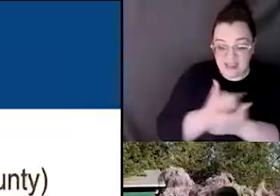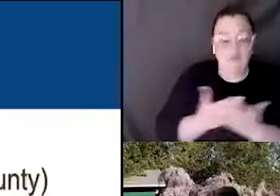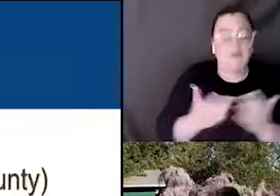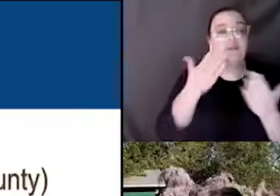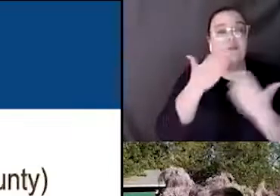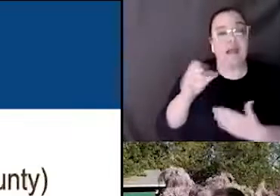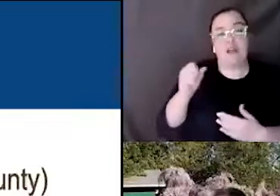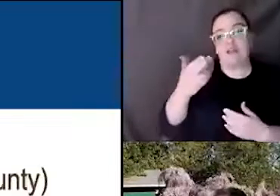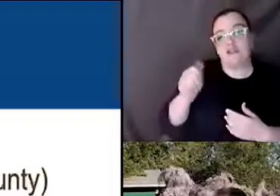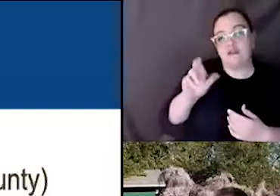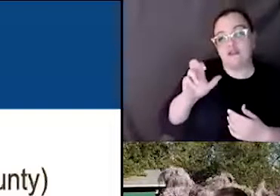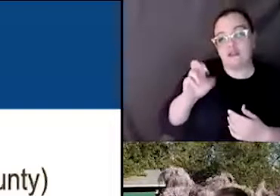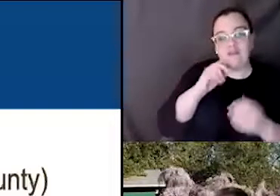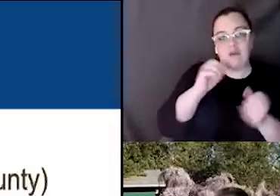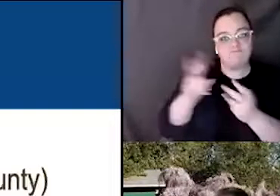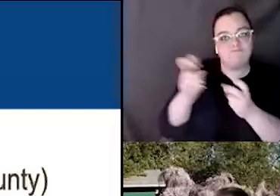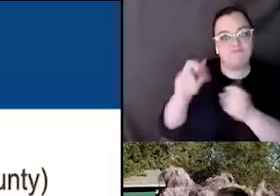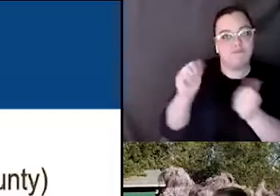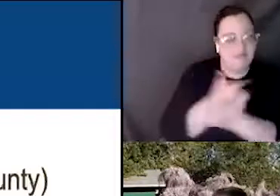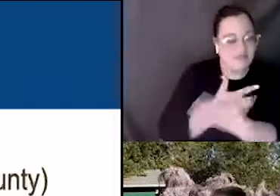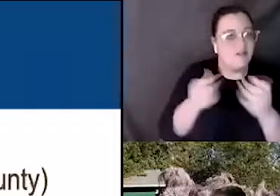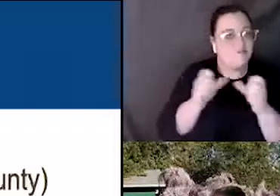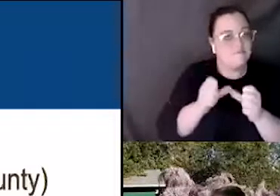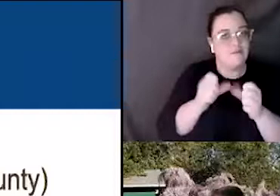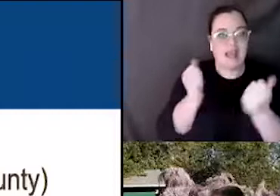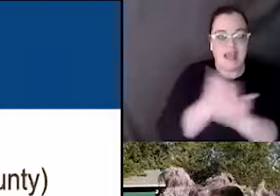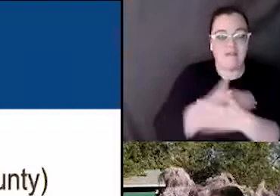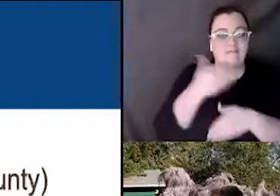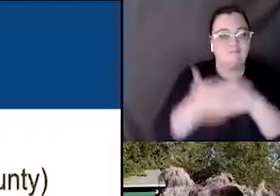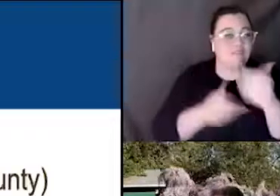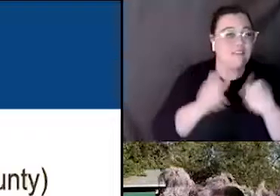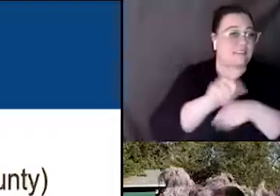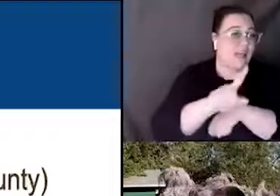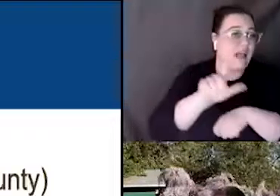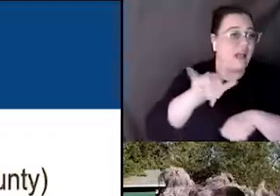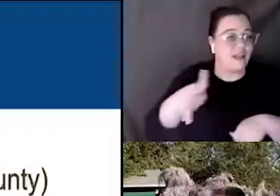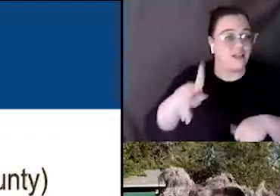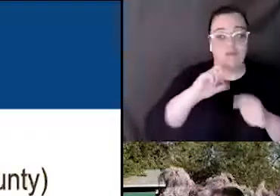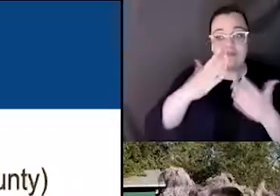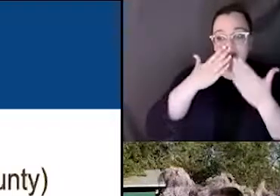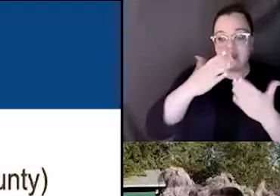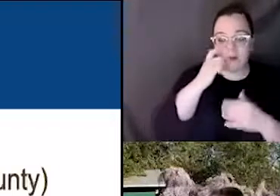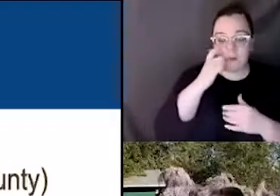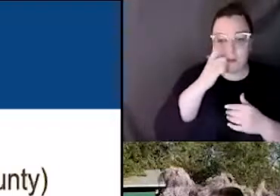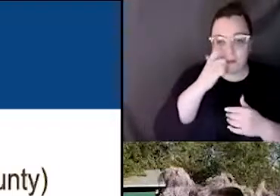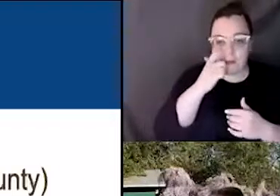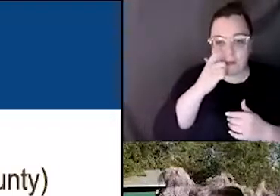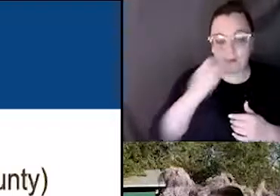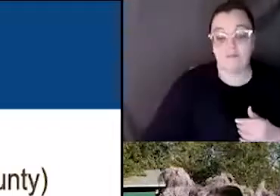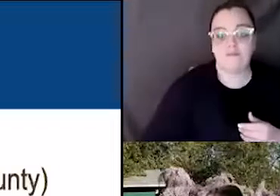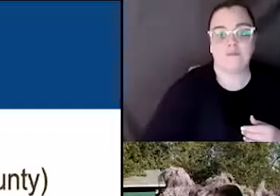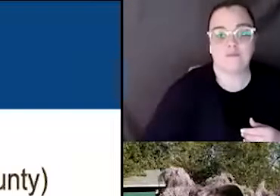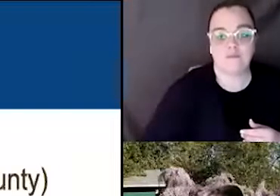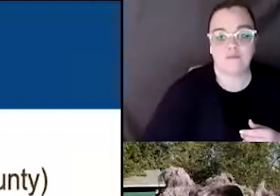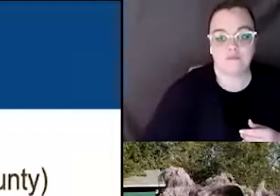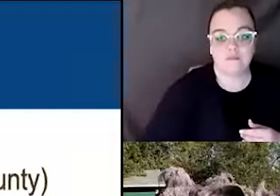wonderful job in keeping us on track and getting all those links in so that we can share them. Dina, So that's a really everybody. good point you make.